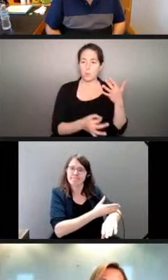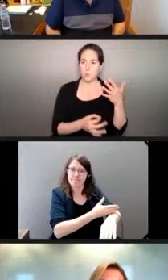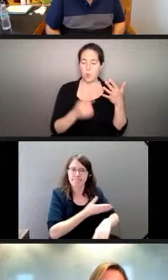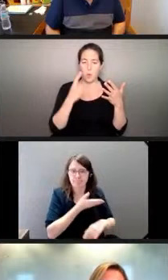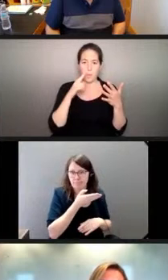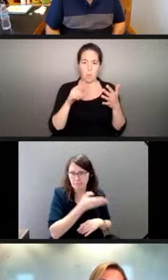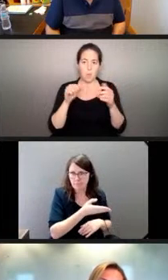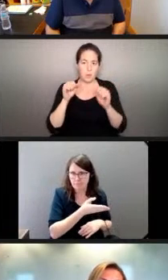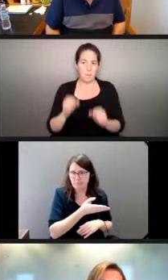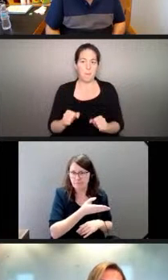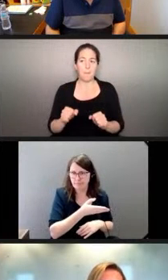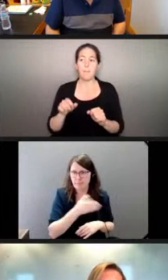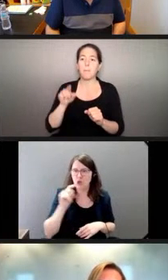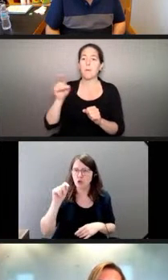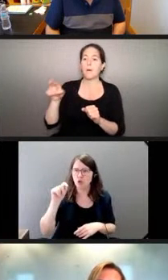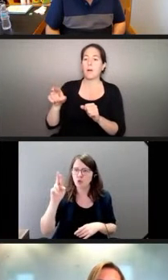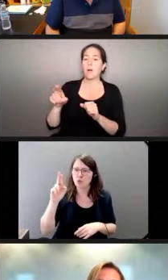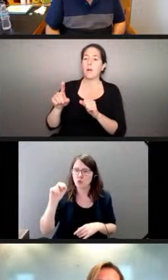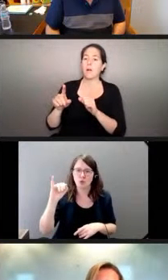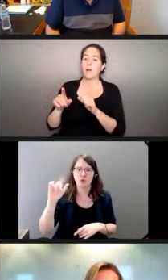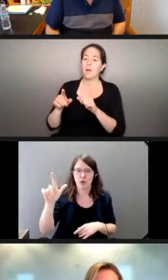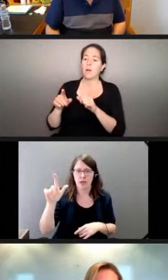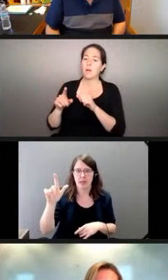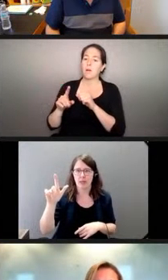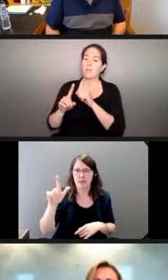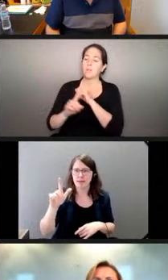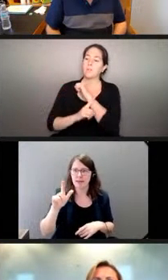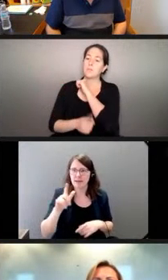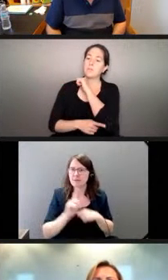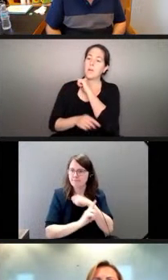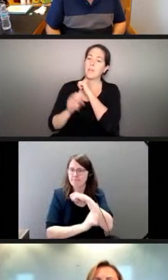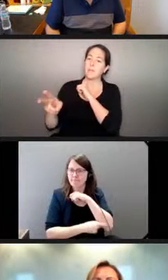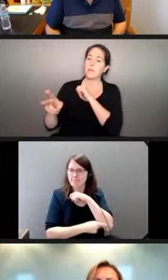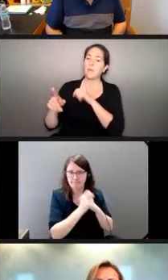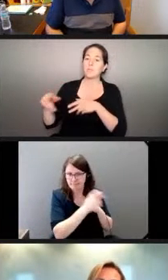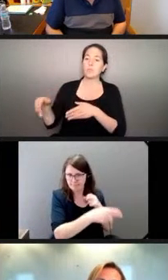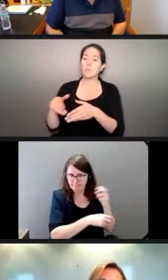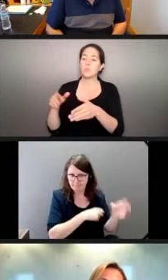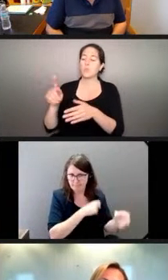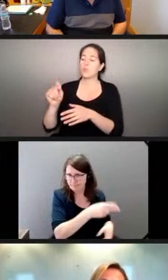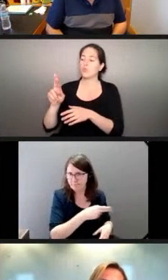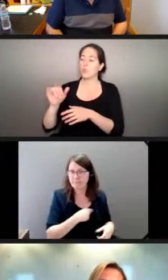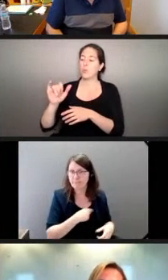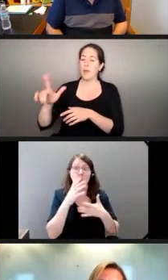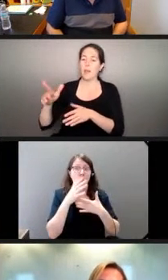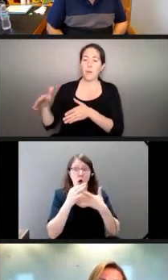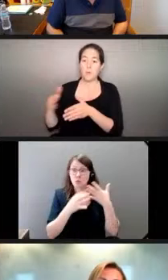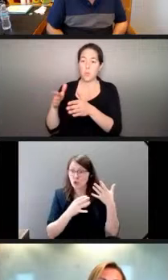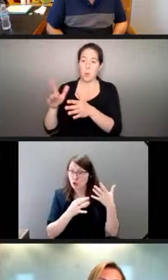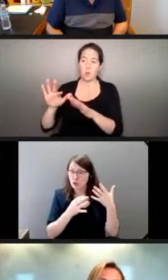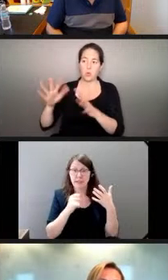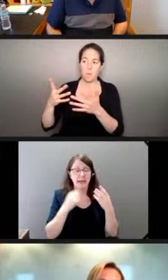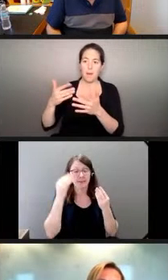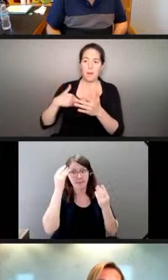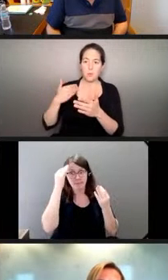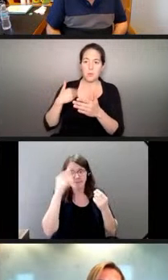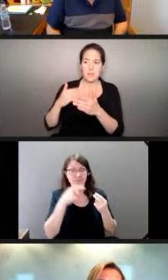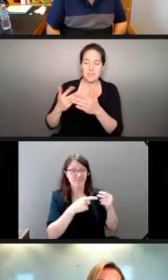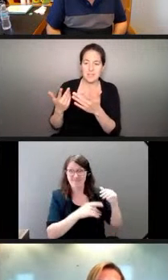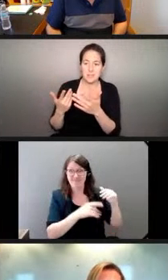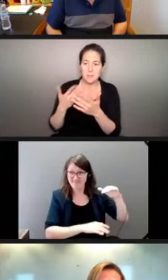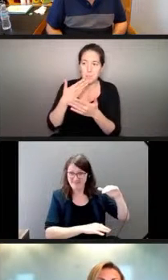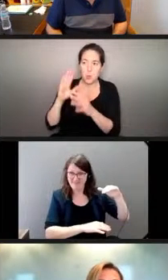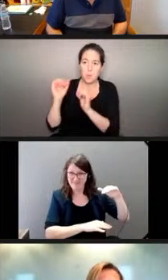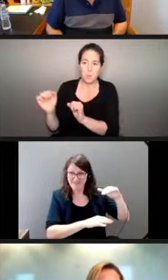also considers a whole host of different options that we can contemplate in the future once the life of the